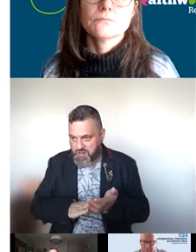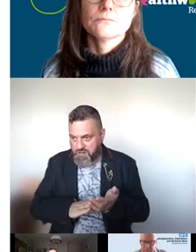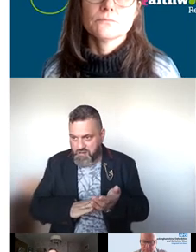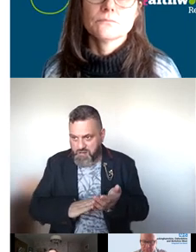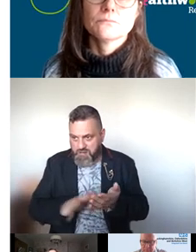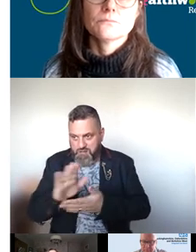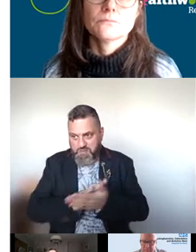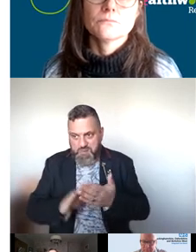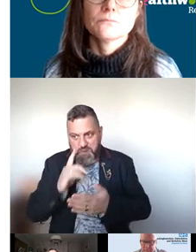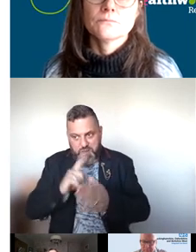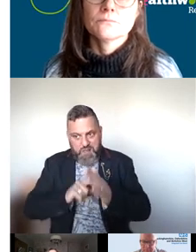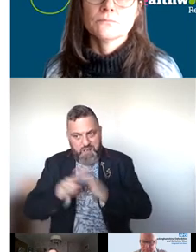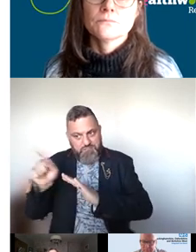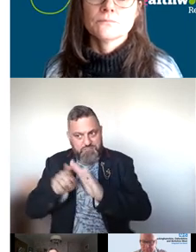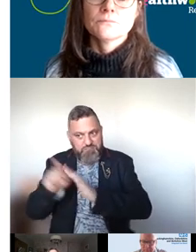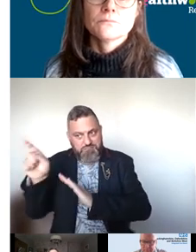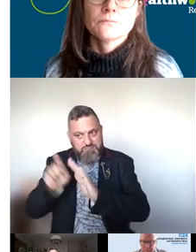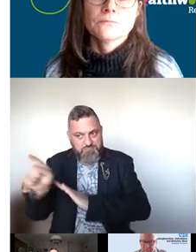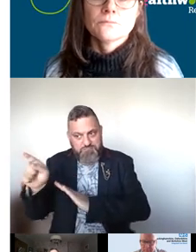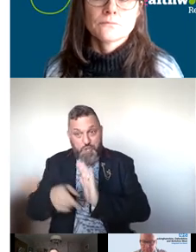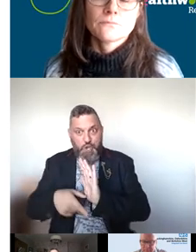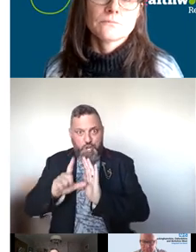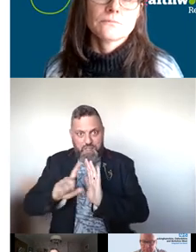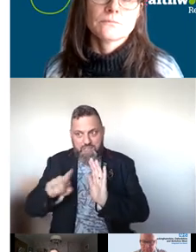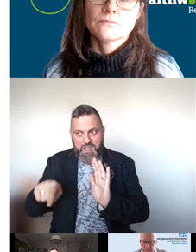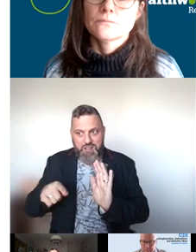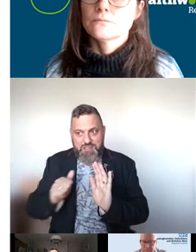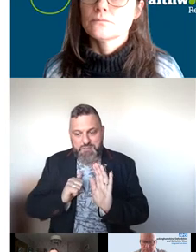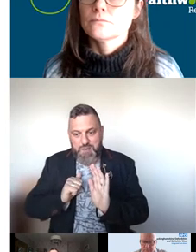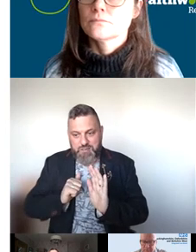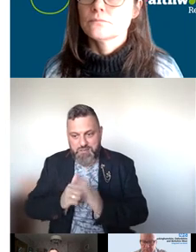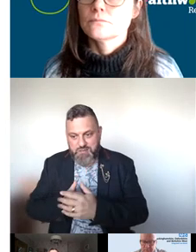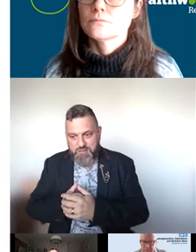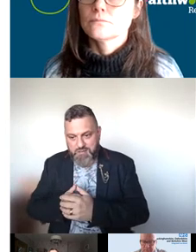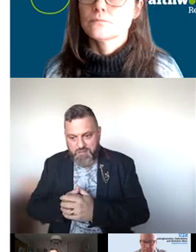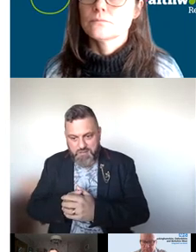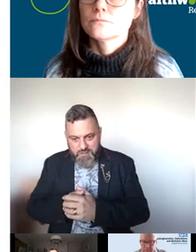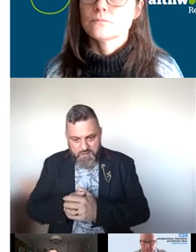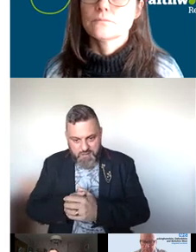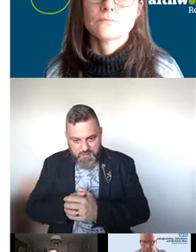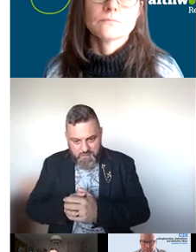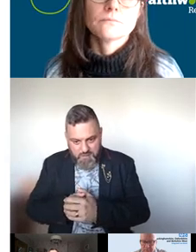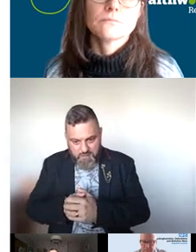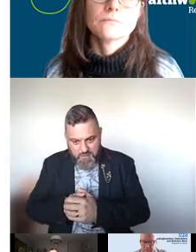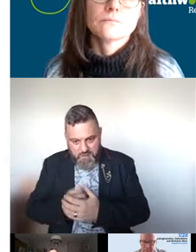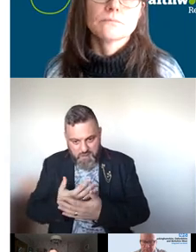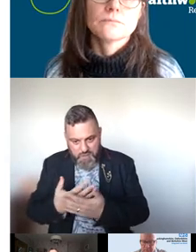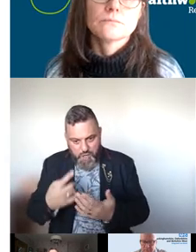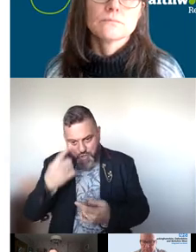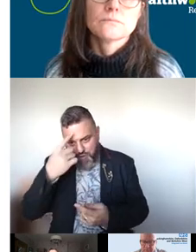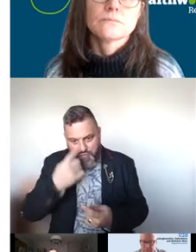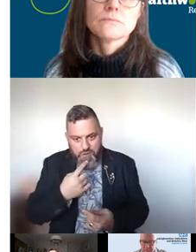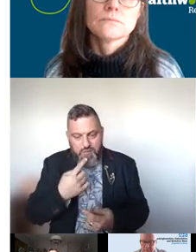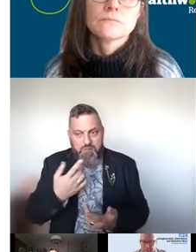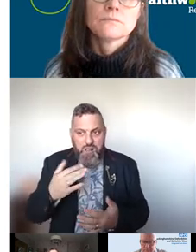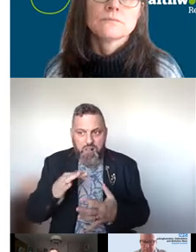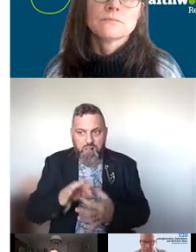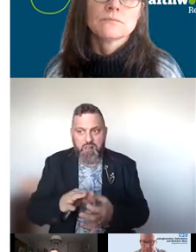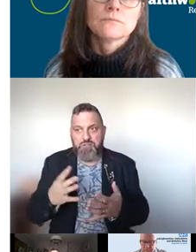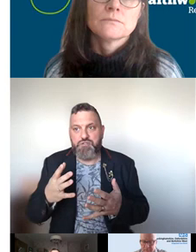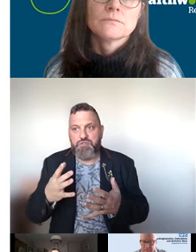people exit the profession sooner than we thought. We are really aware of this, and we're doing a lot of profile in terms of workforce and